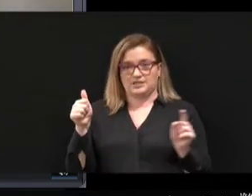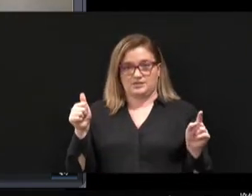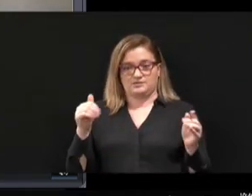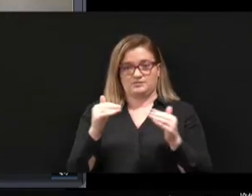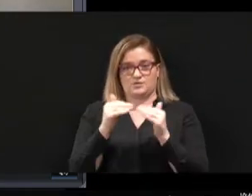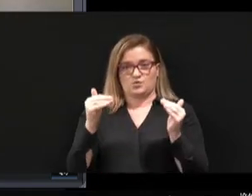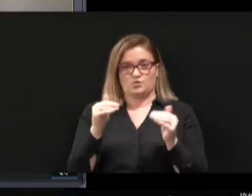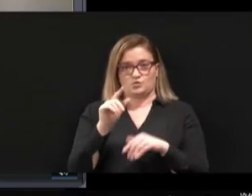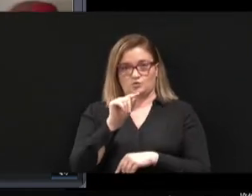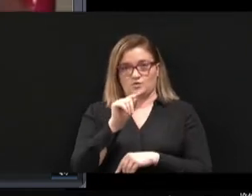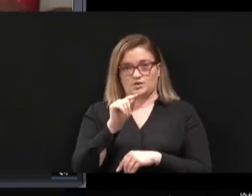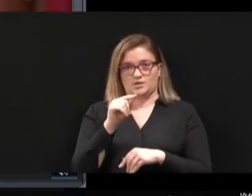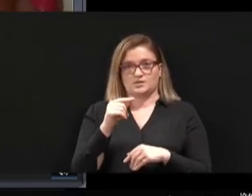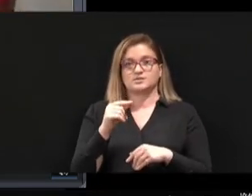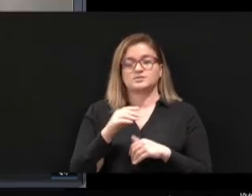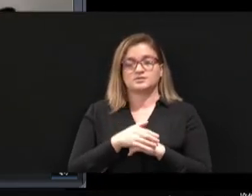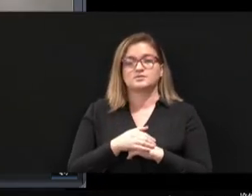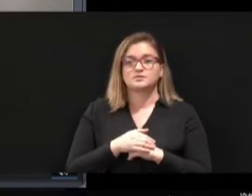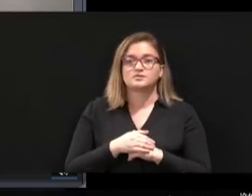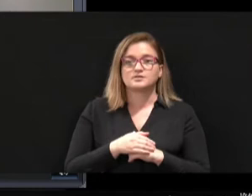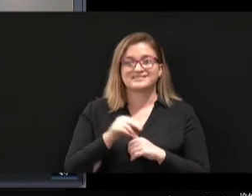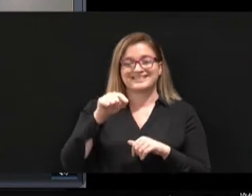this ability. But